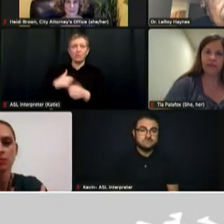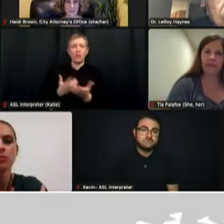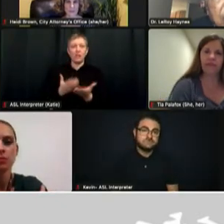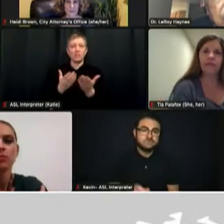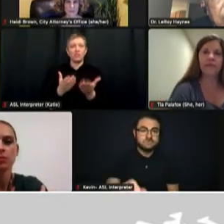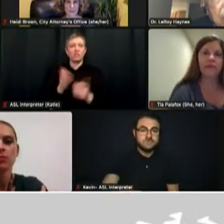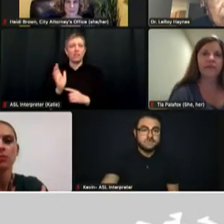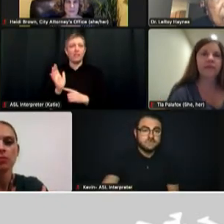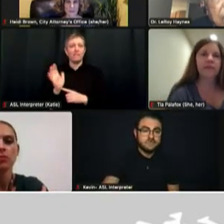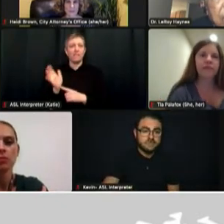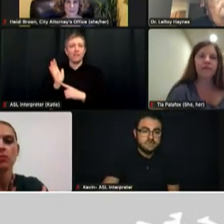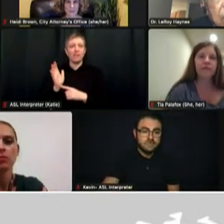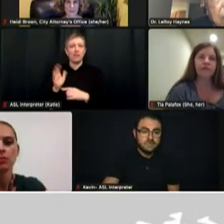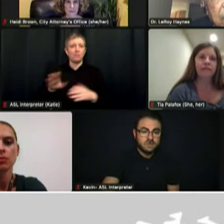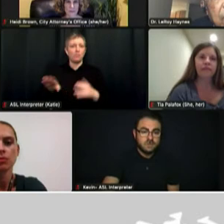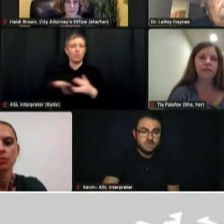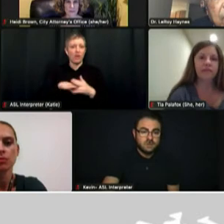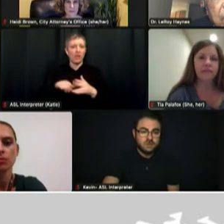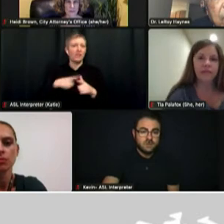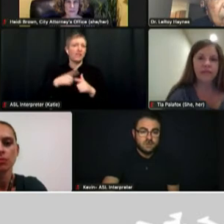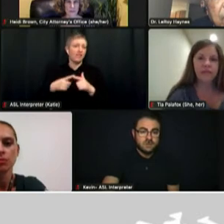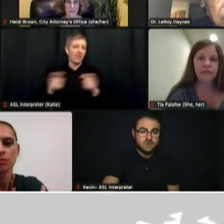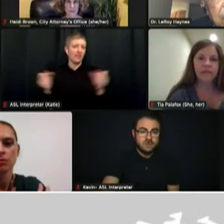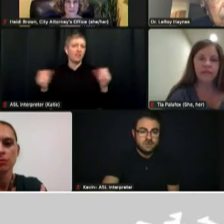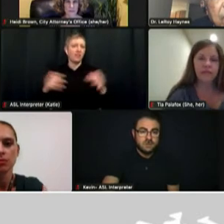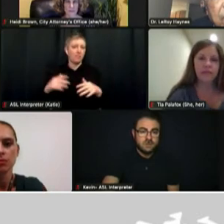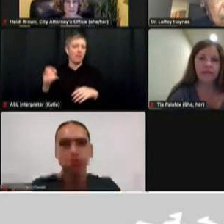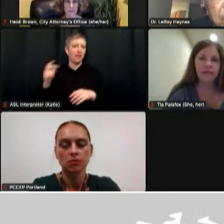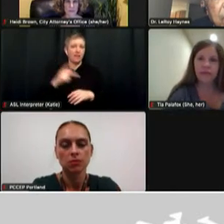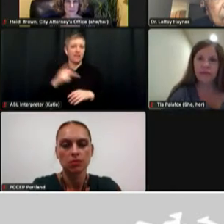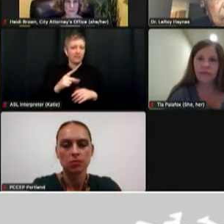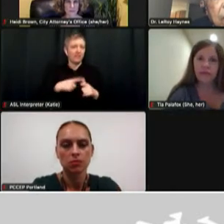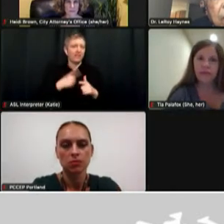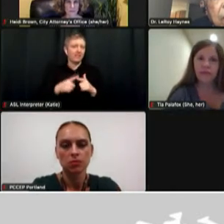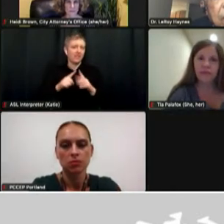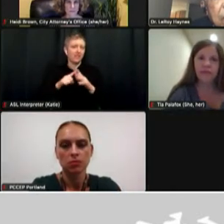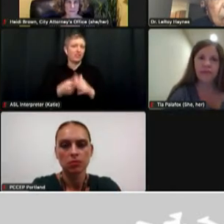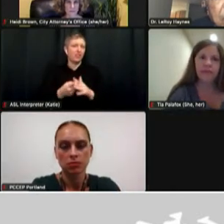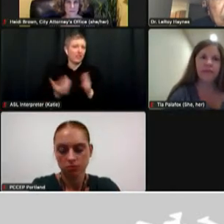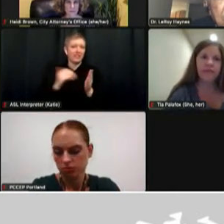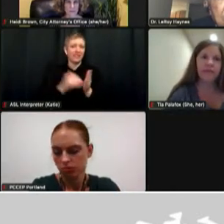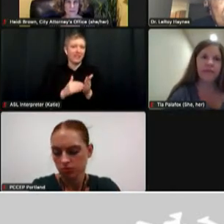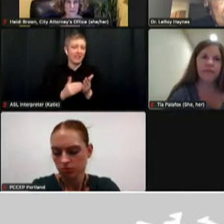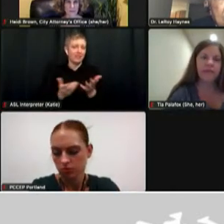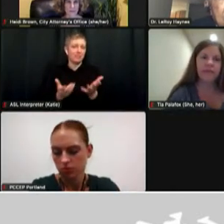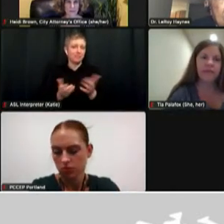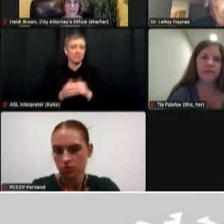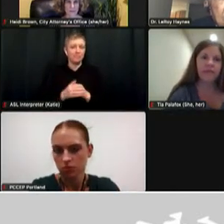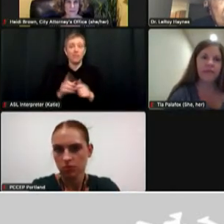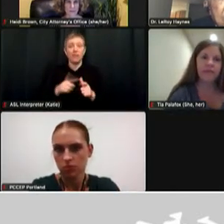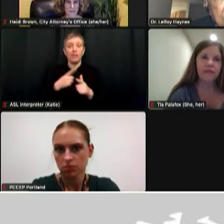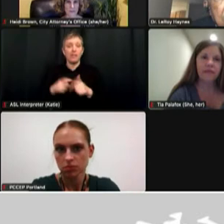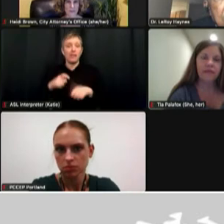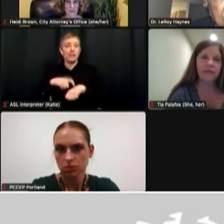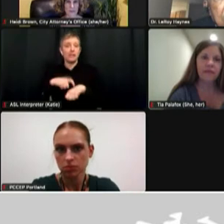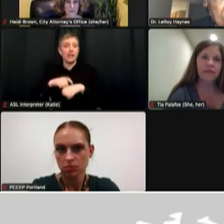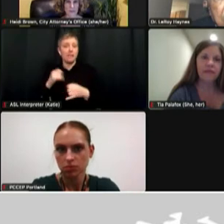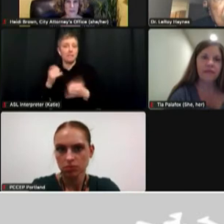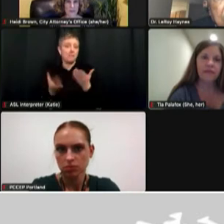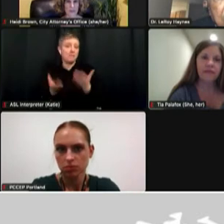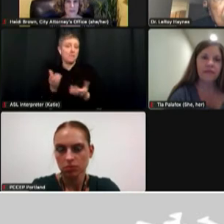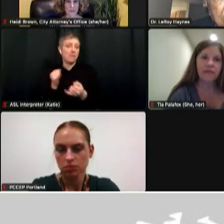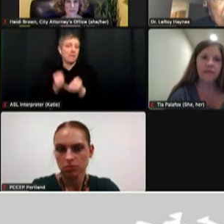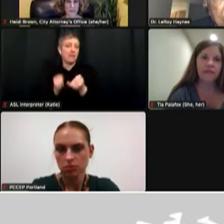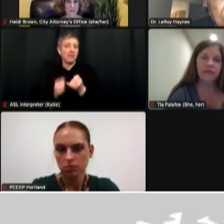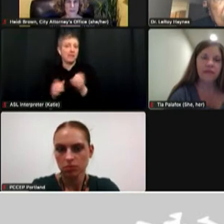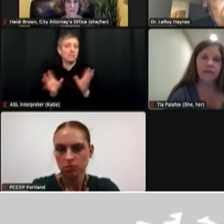back and then just start off then. And then if we have time at the end of our meeting, I want to